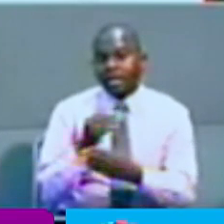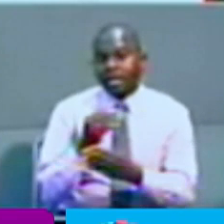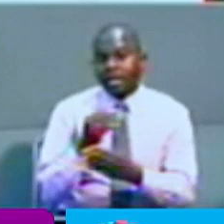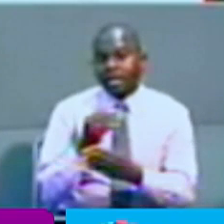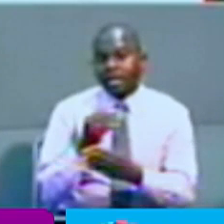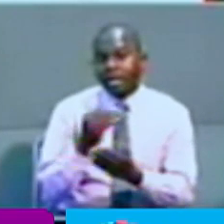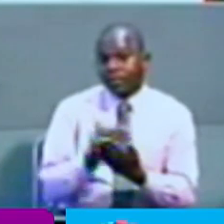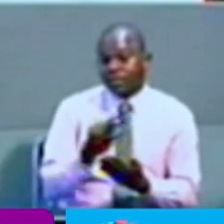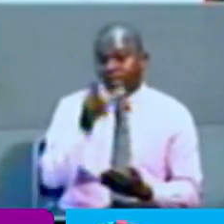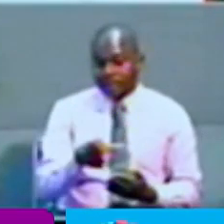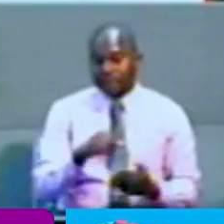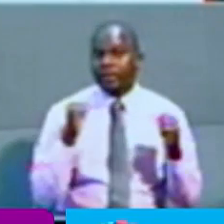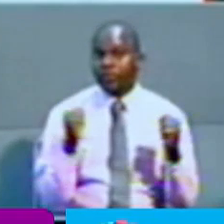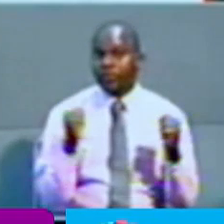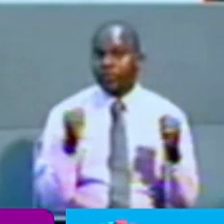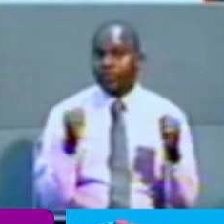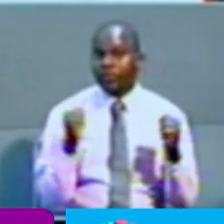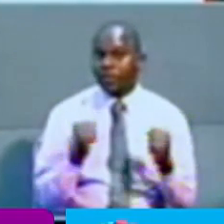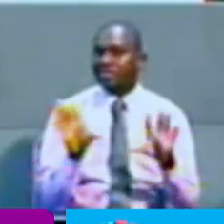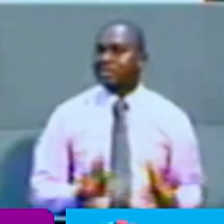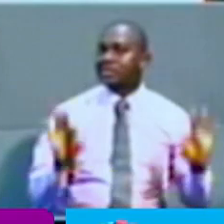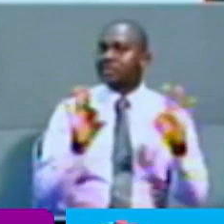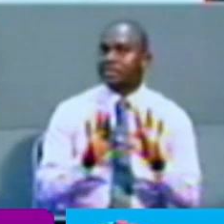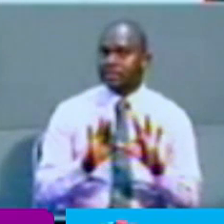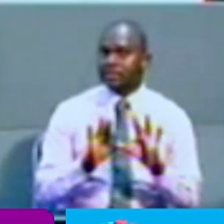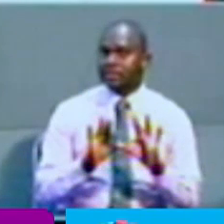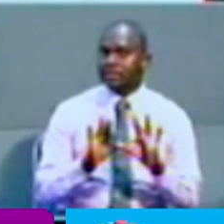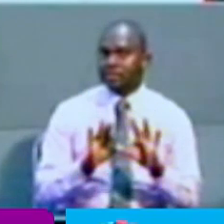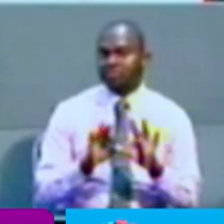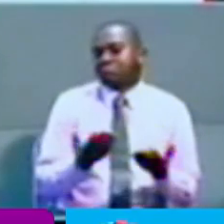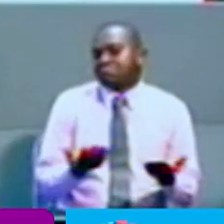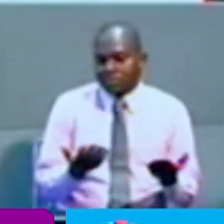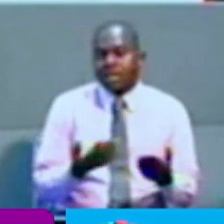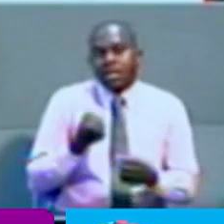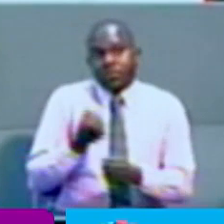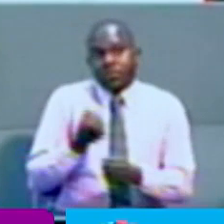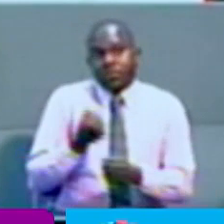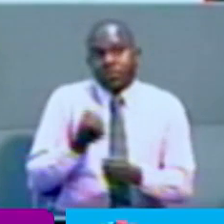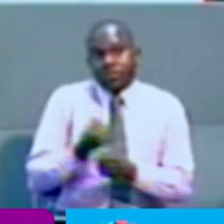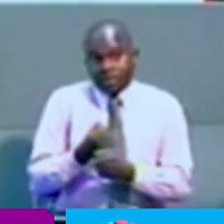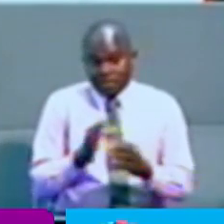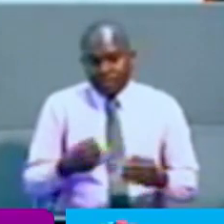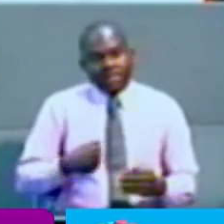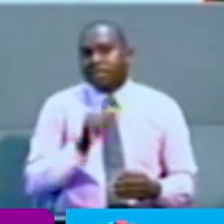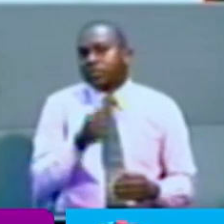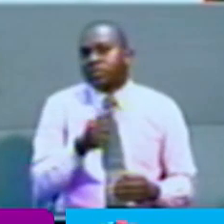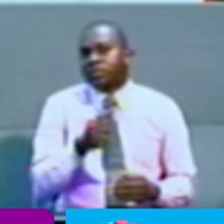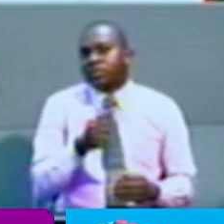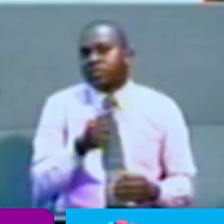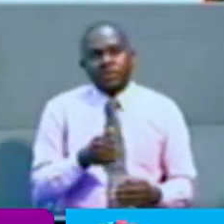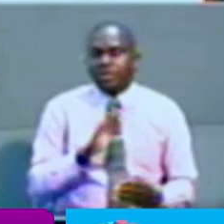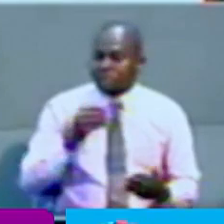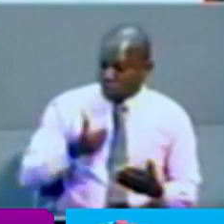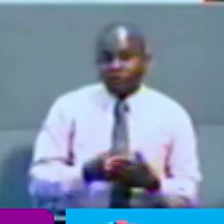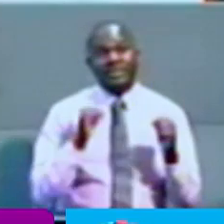Because if somebody is sick, I think it is not necessary to go. They will work it out, but for me, I don't think it is good for